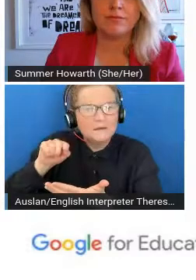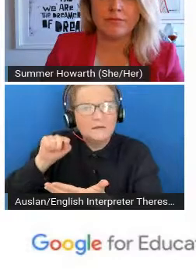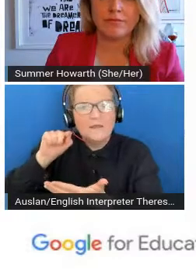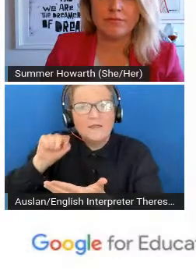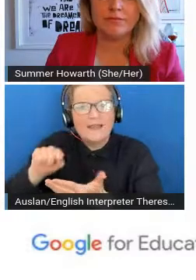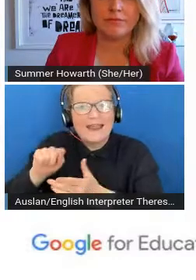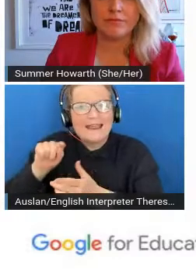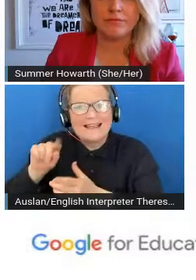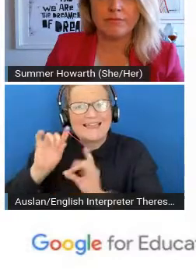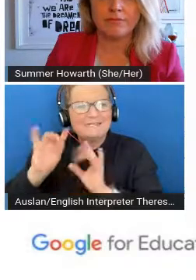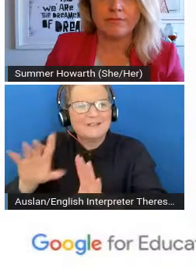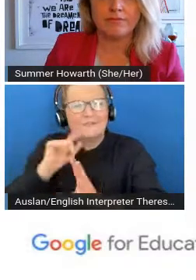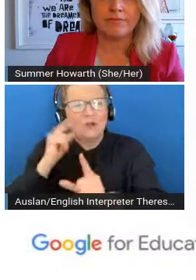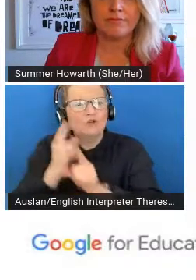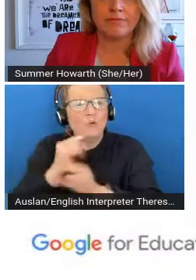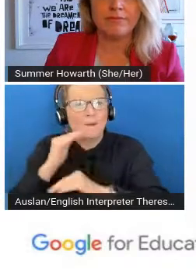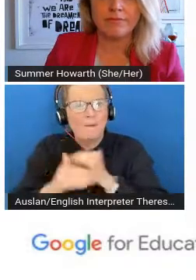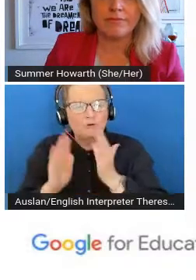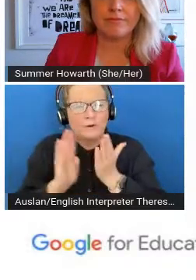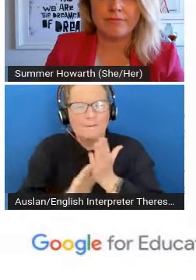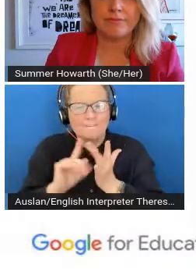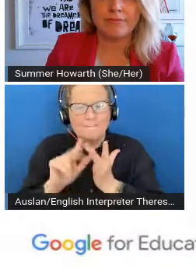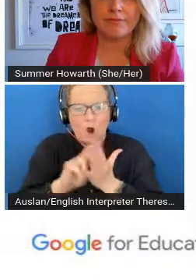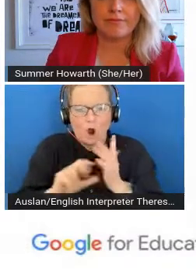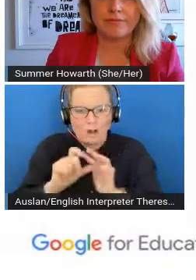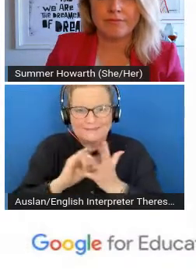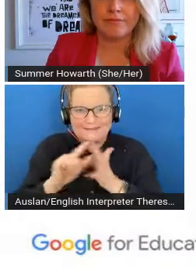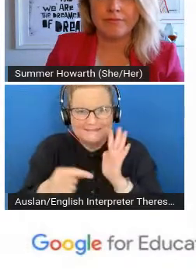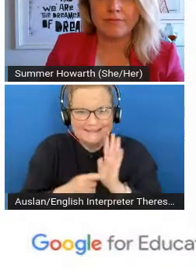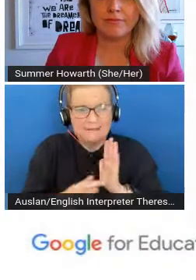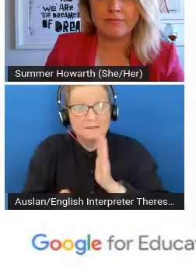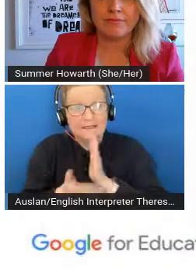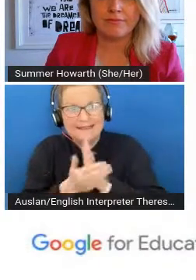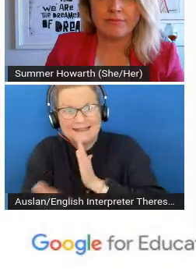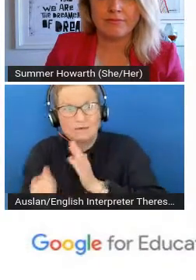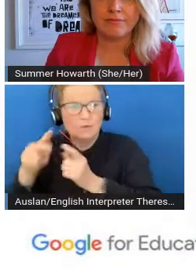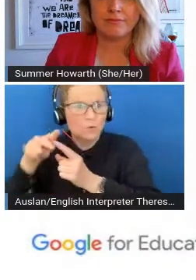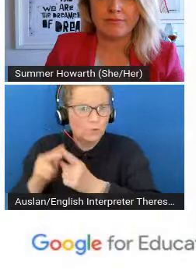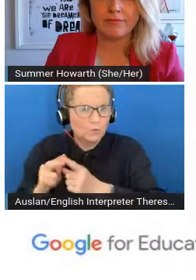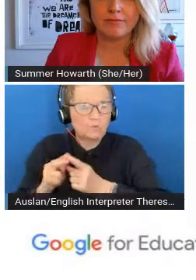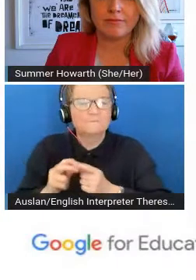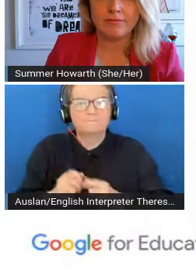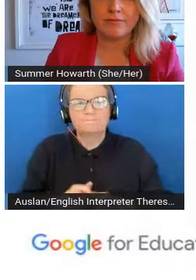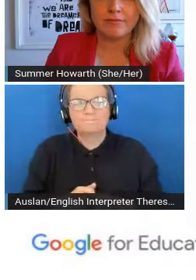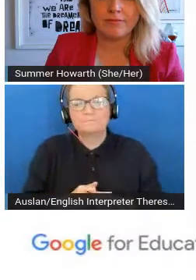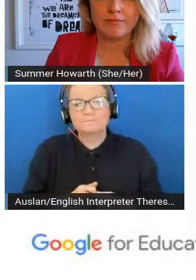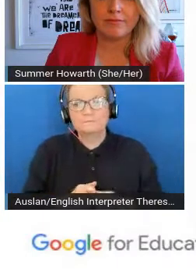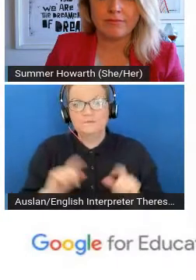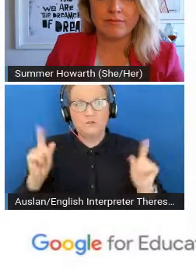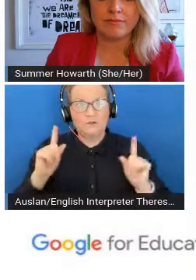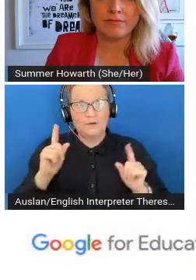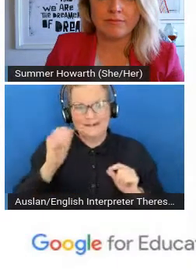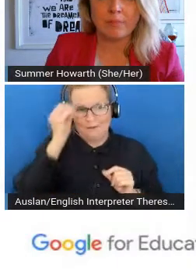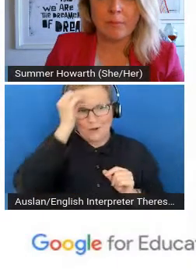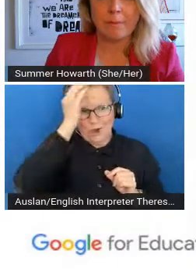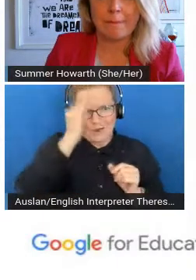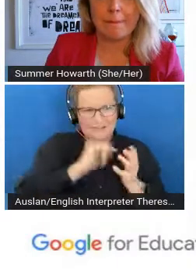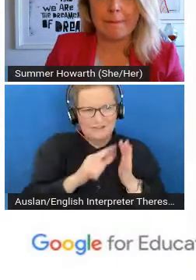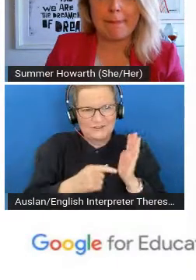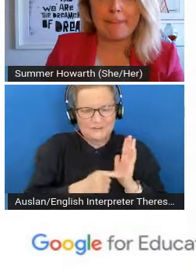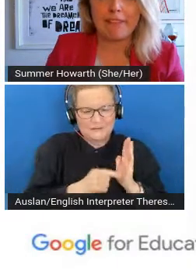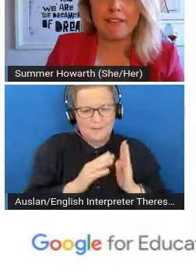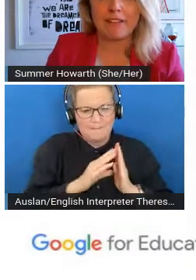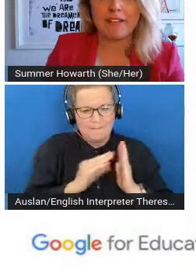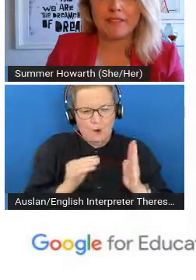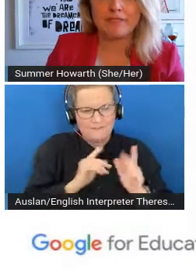learning, and the tool sets they're using. And for today, for our session today, our knowledge set, we're going to have a model of instructional design that